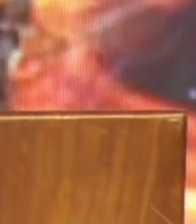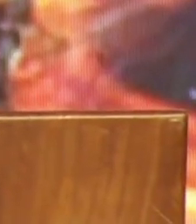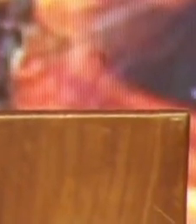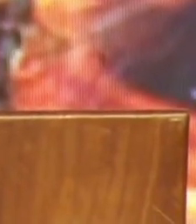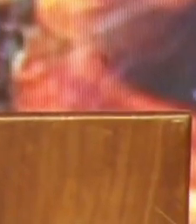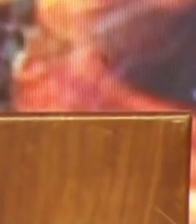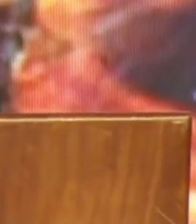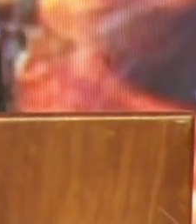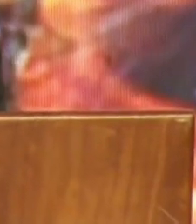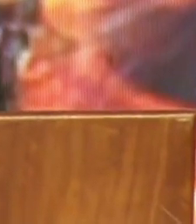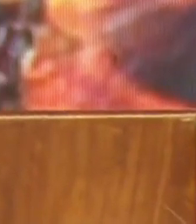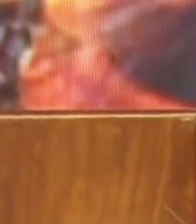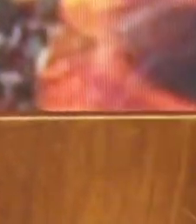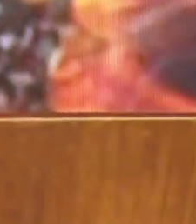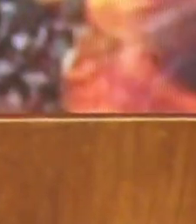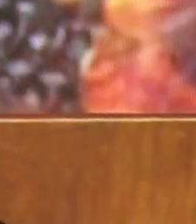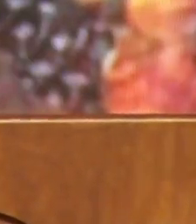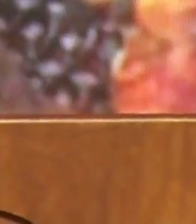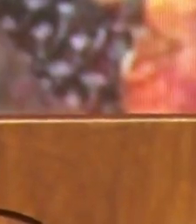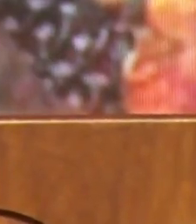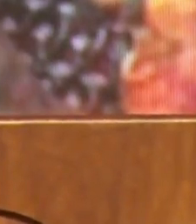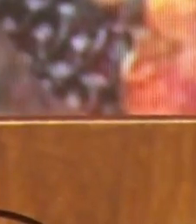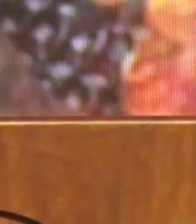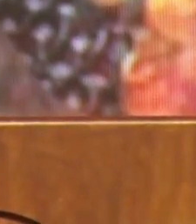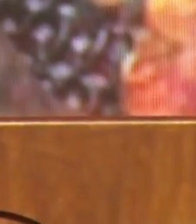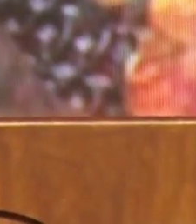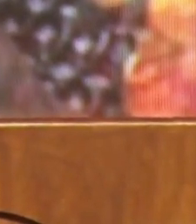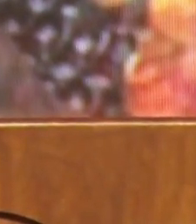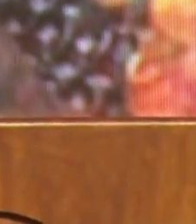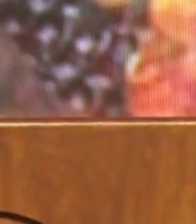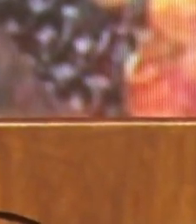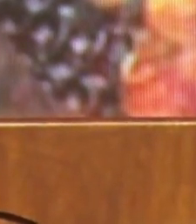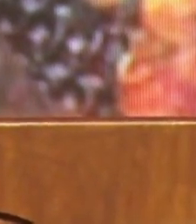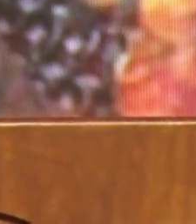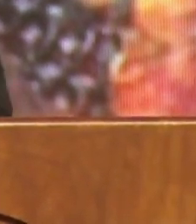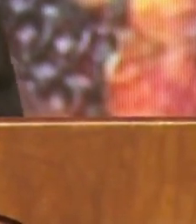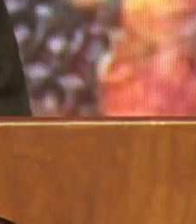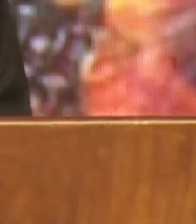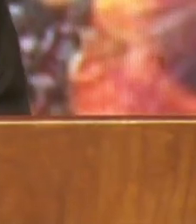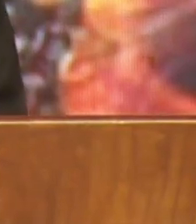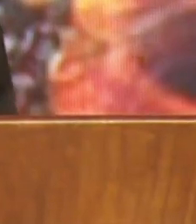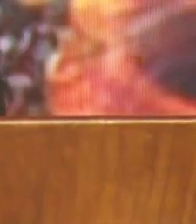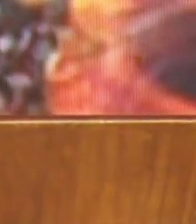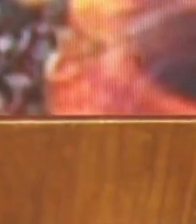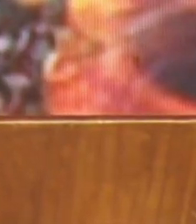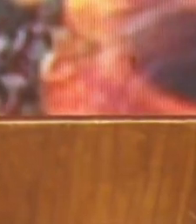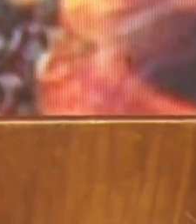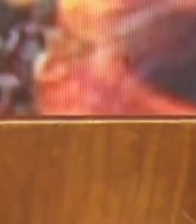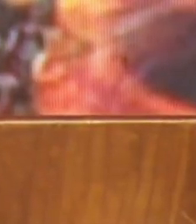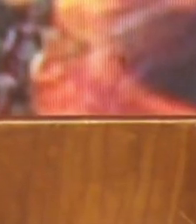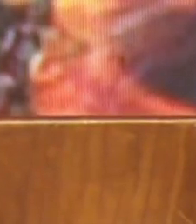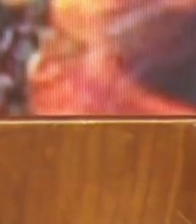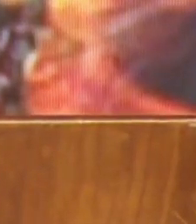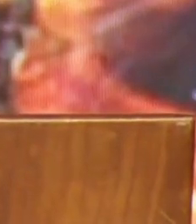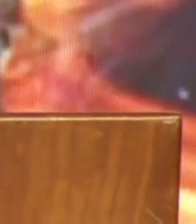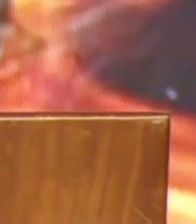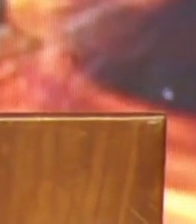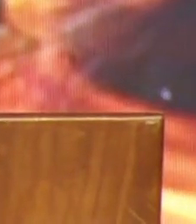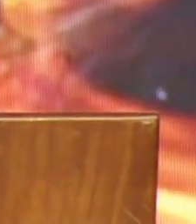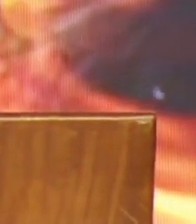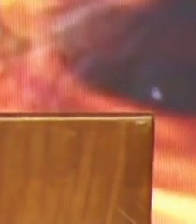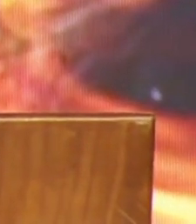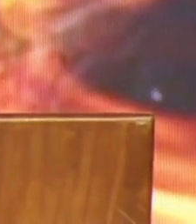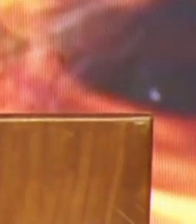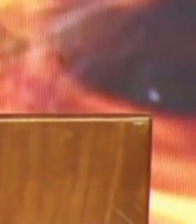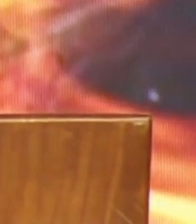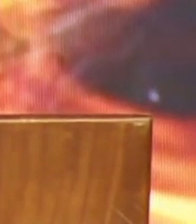That the conviction of the average believer is a reflection of the kind of training and